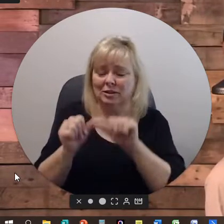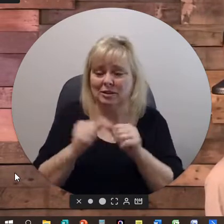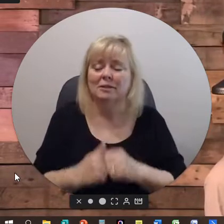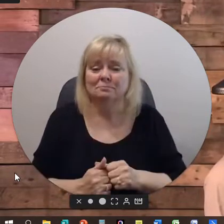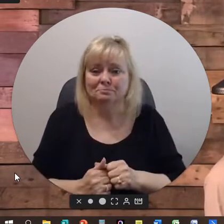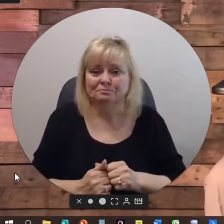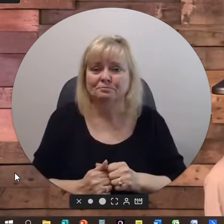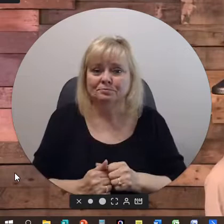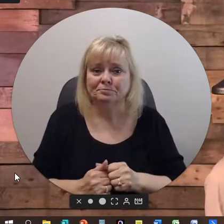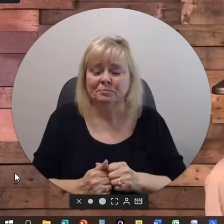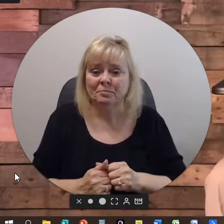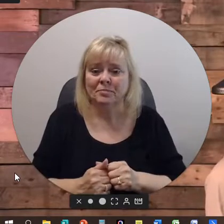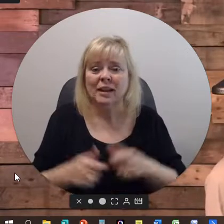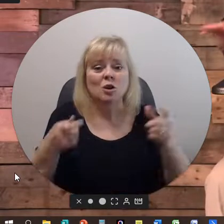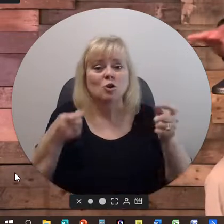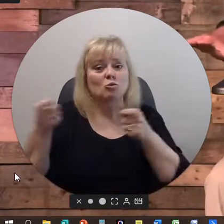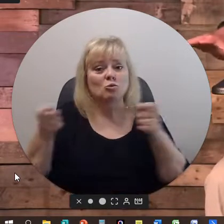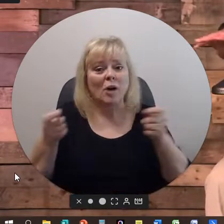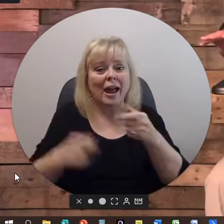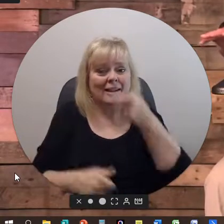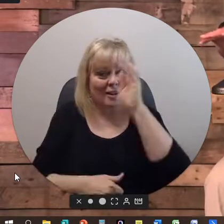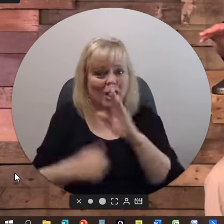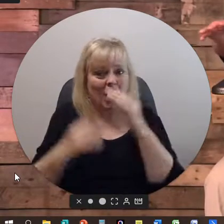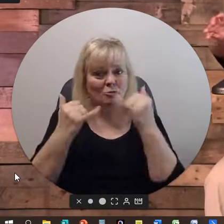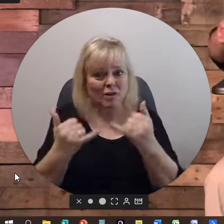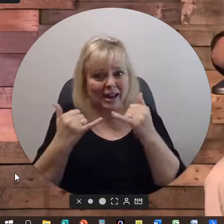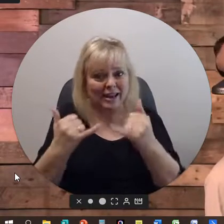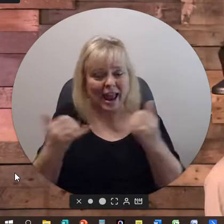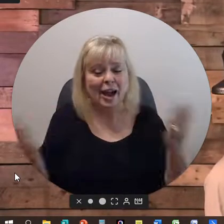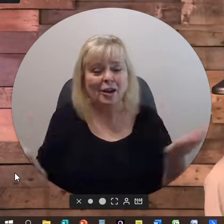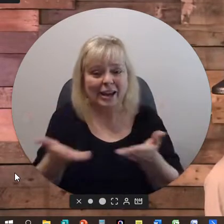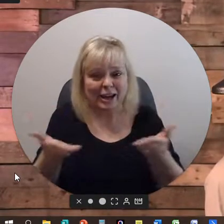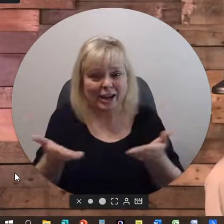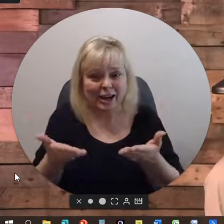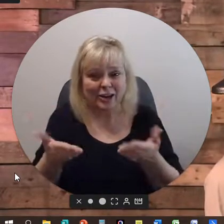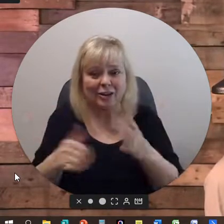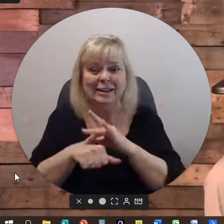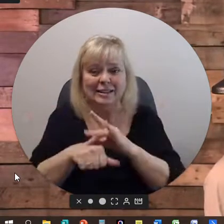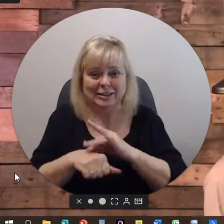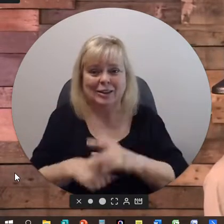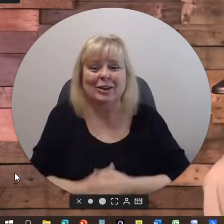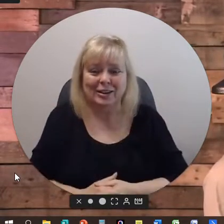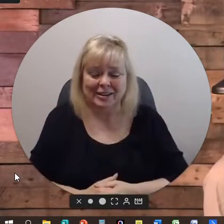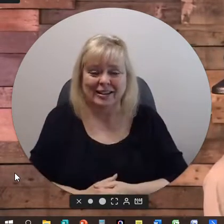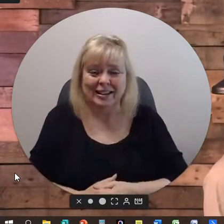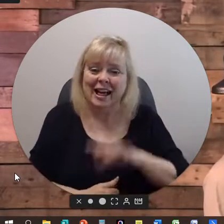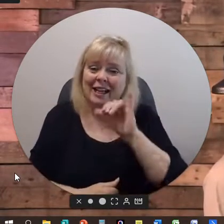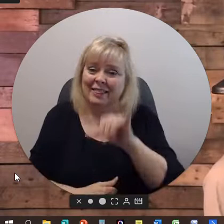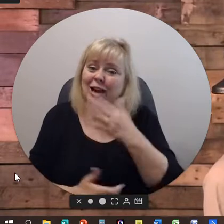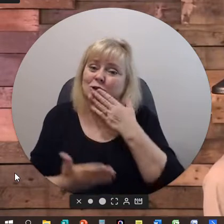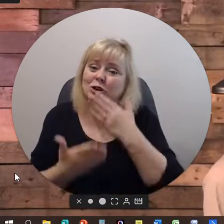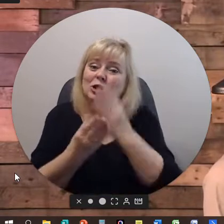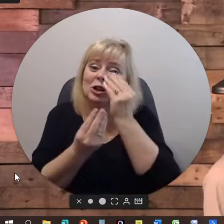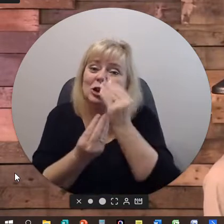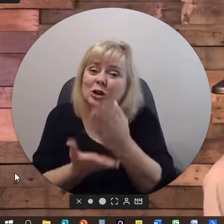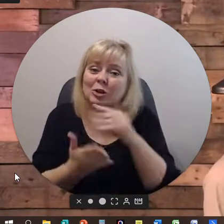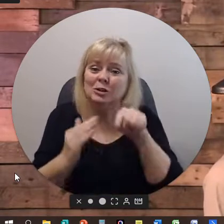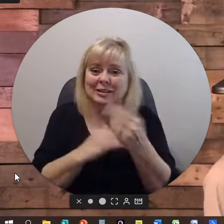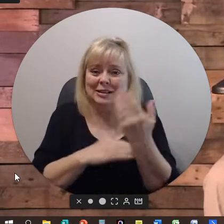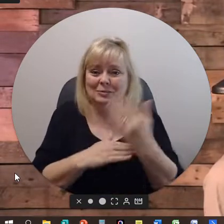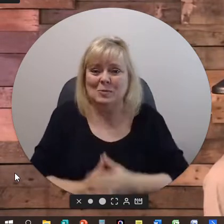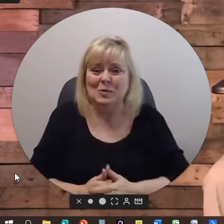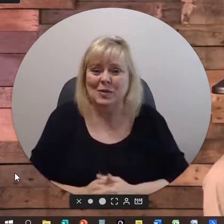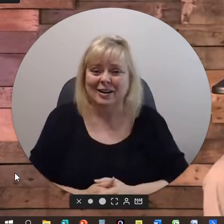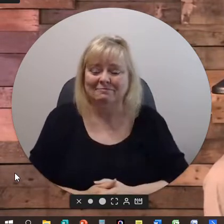of God right now amongst us on earth. And that is good news this morning. We